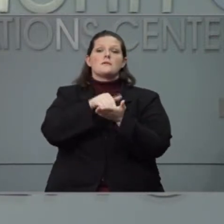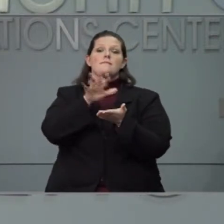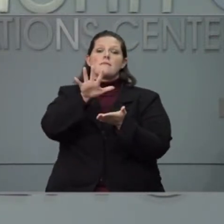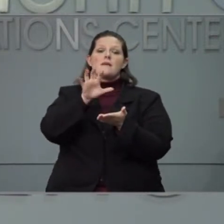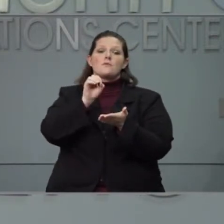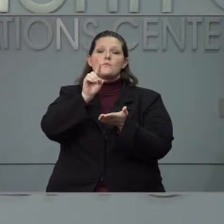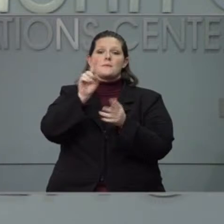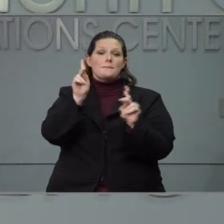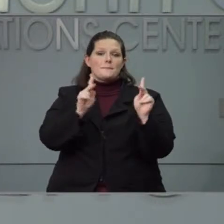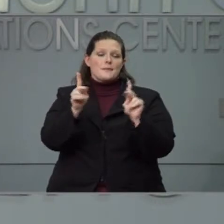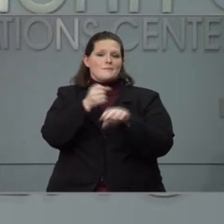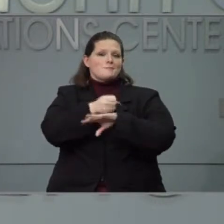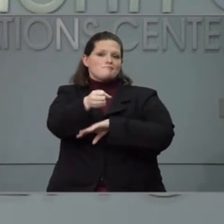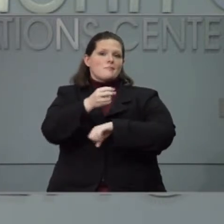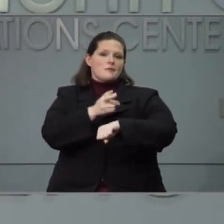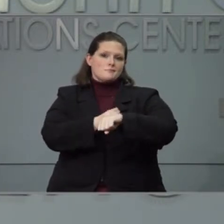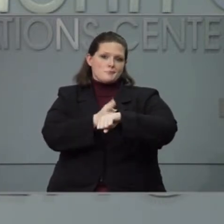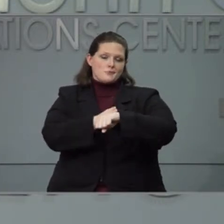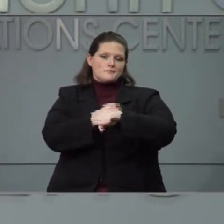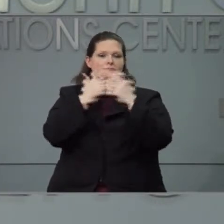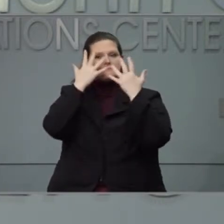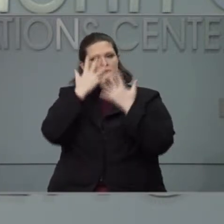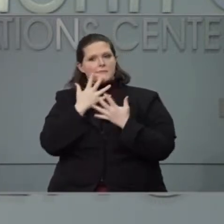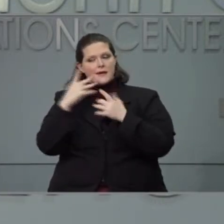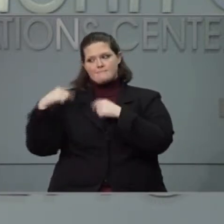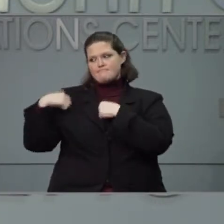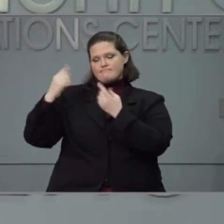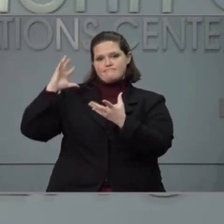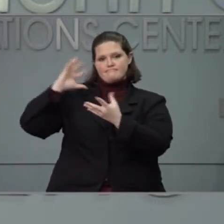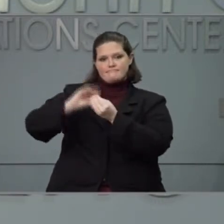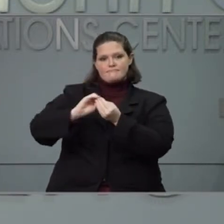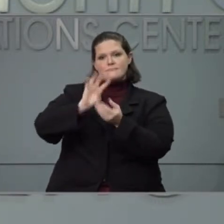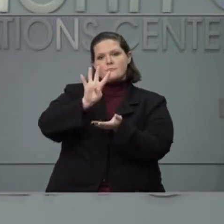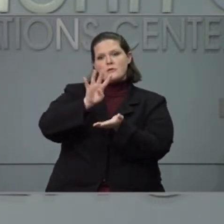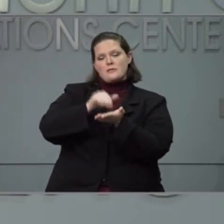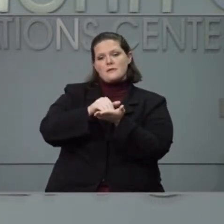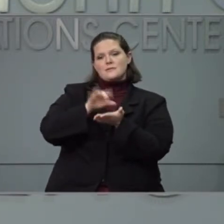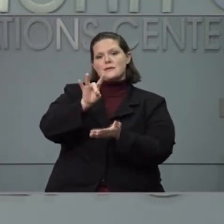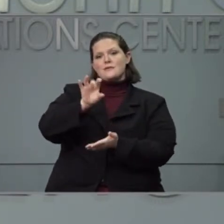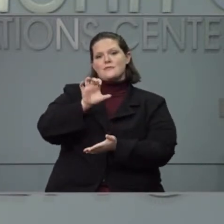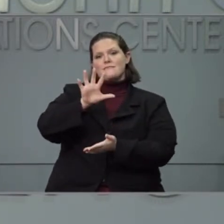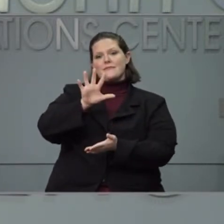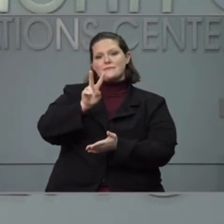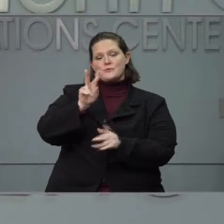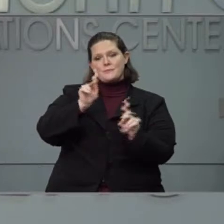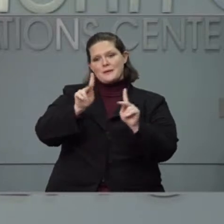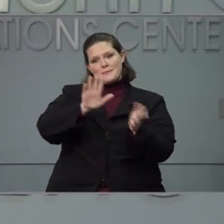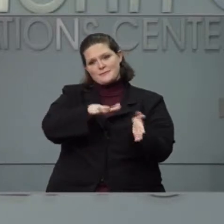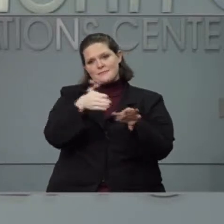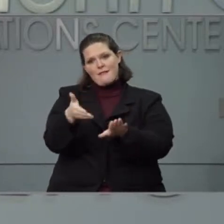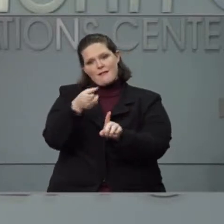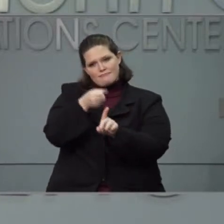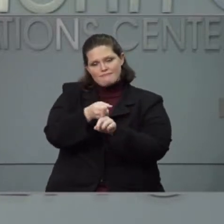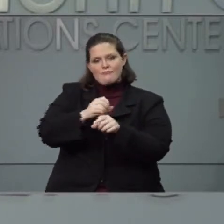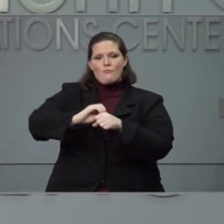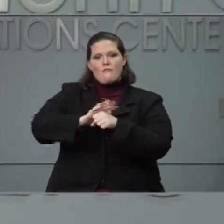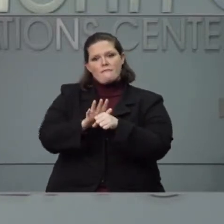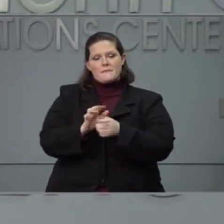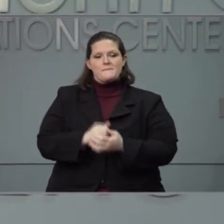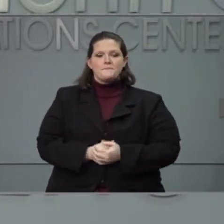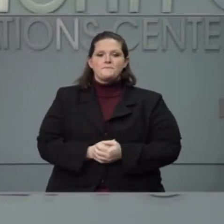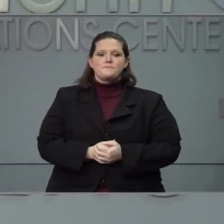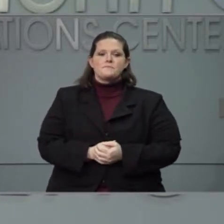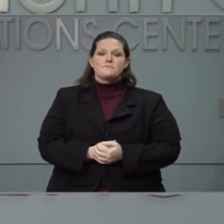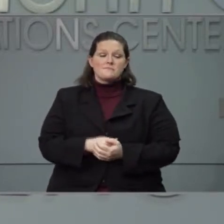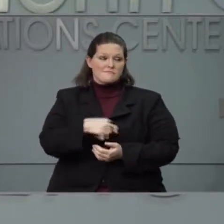1,501 people in the hospital, and sadly, 4,852 people who have died. As North Carolina